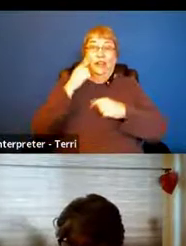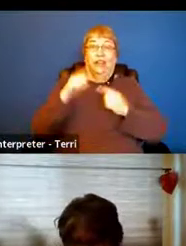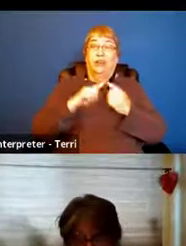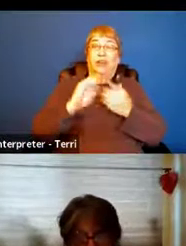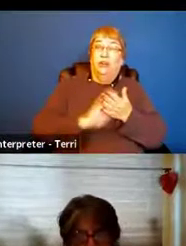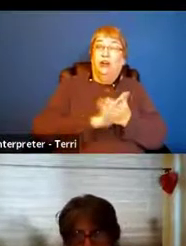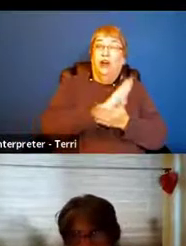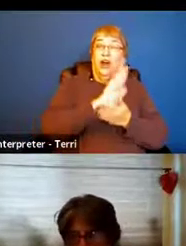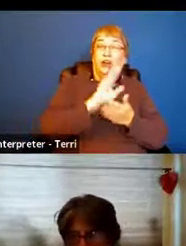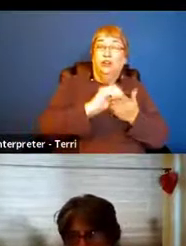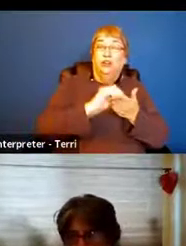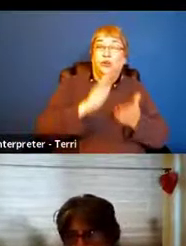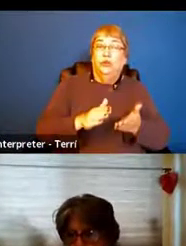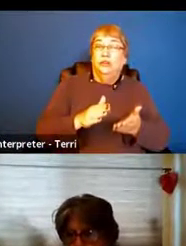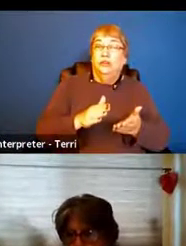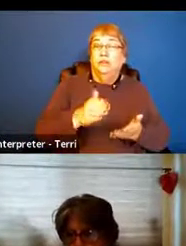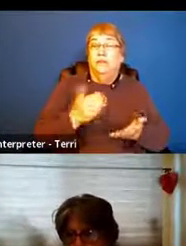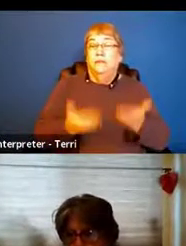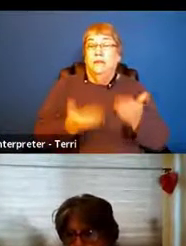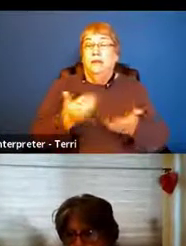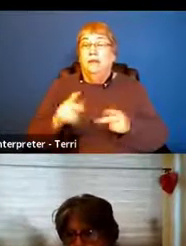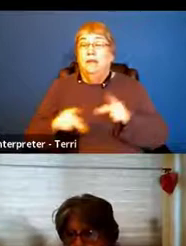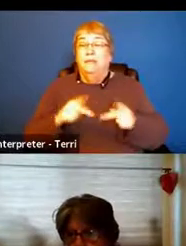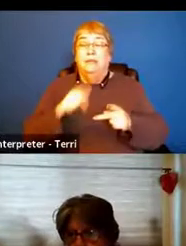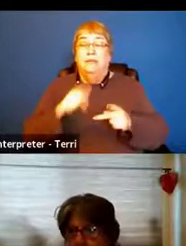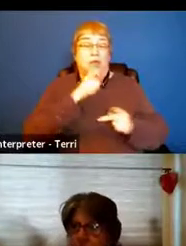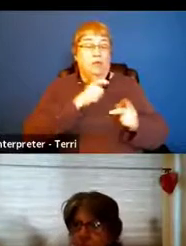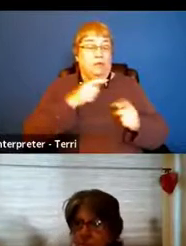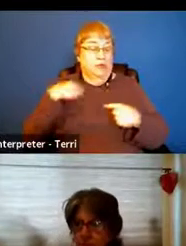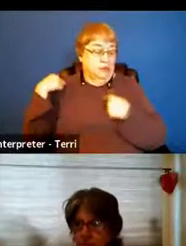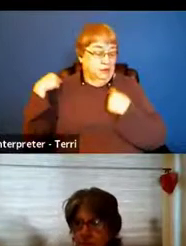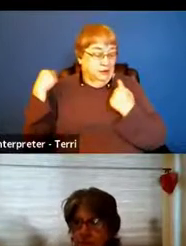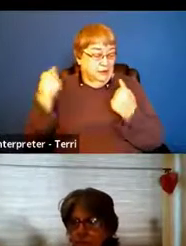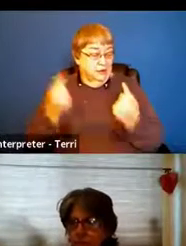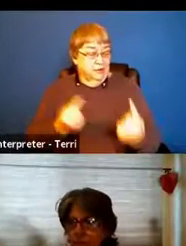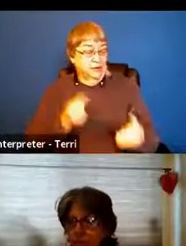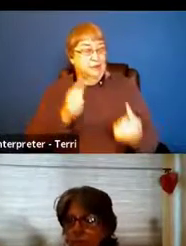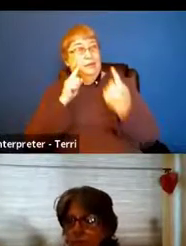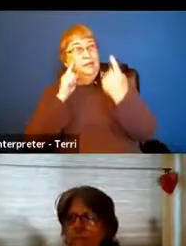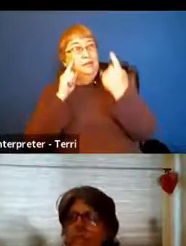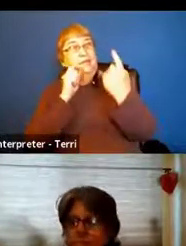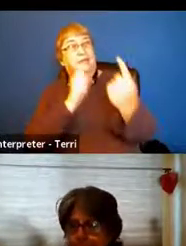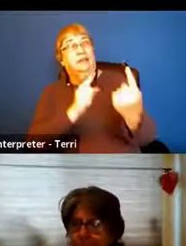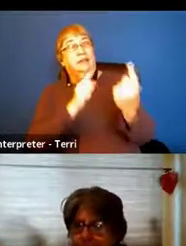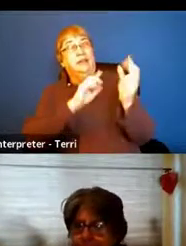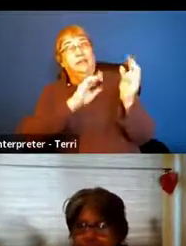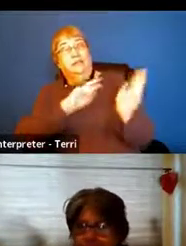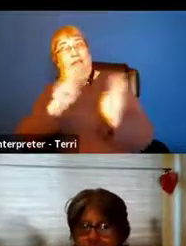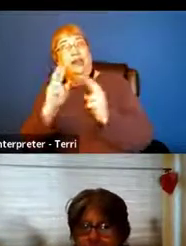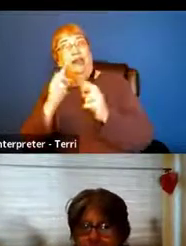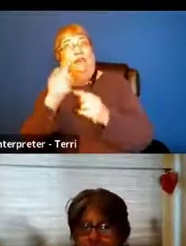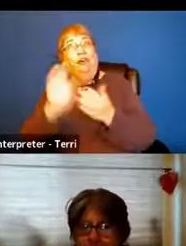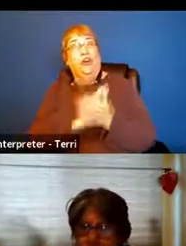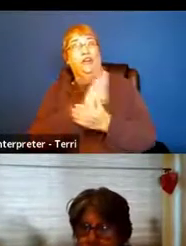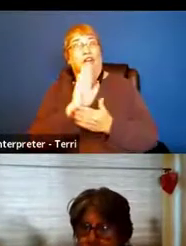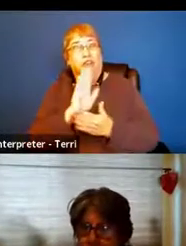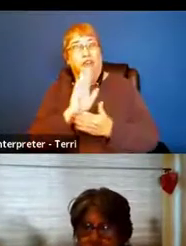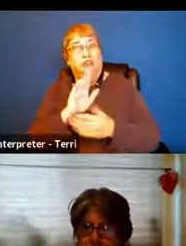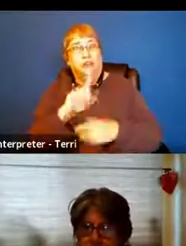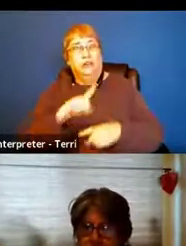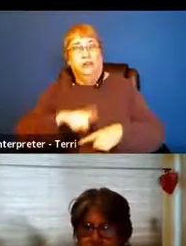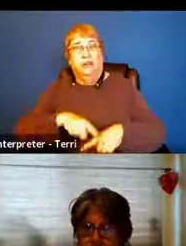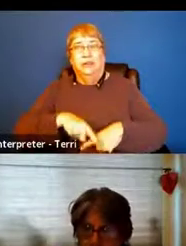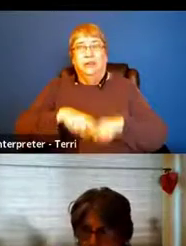you know, maybe folks who have spent their whole life getting ready to go to college, and now it's all online. So I'm not going to class. I'm not getting to interact